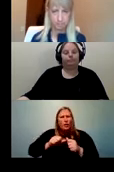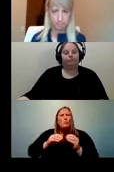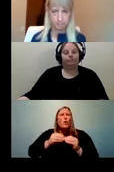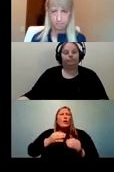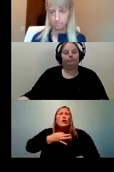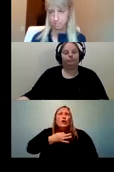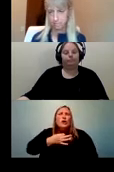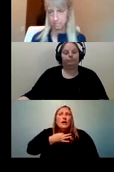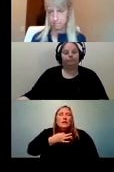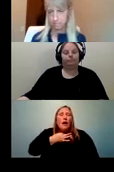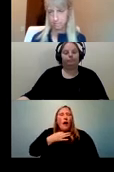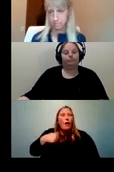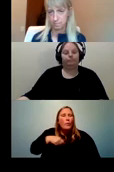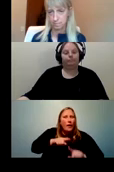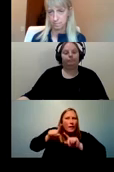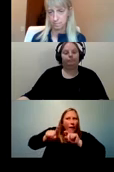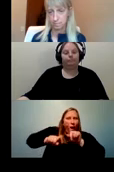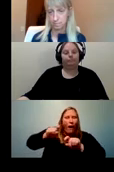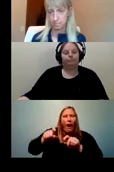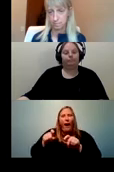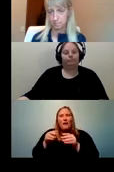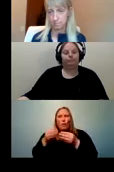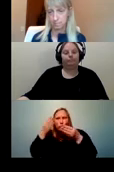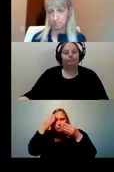more that we can ask questions and be open to